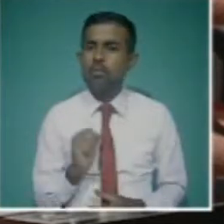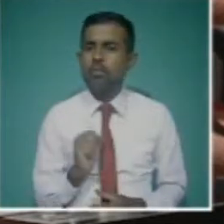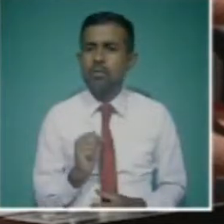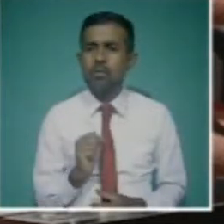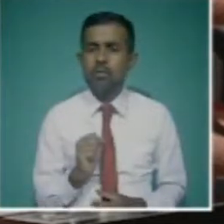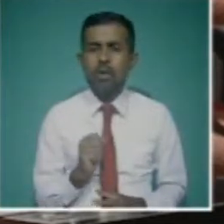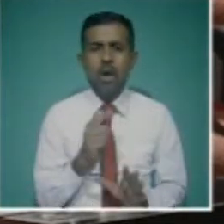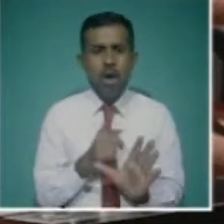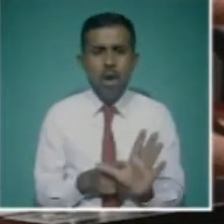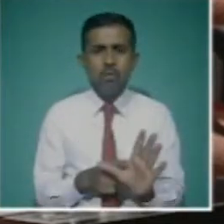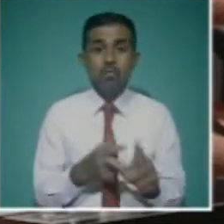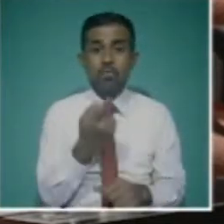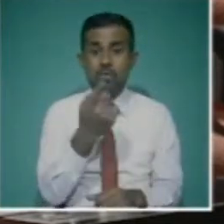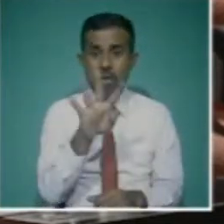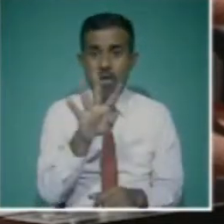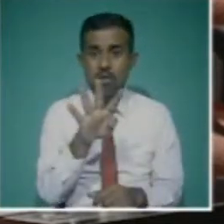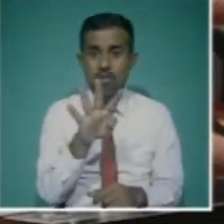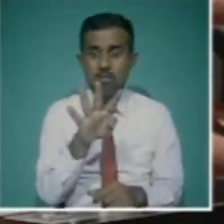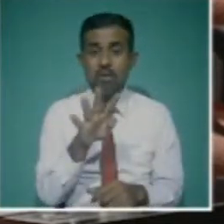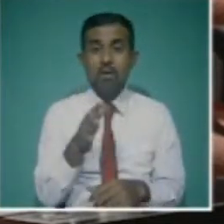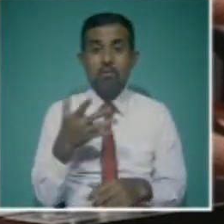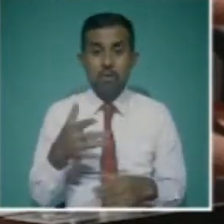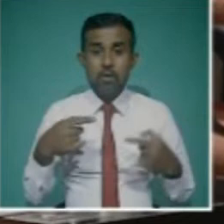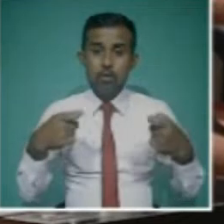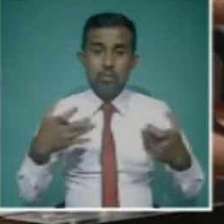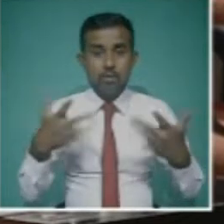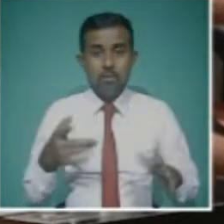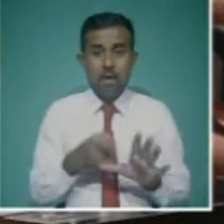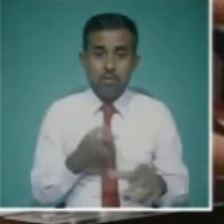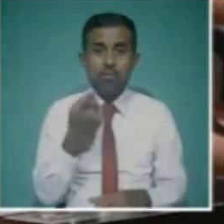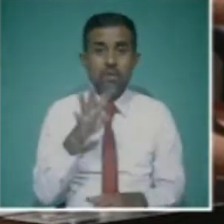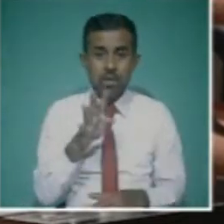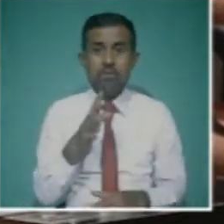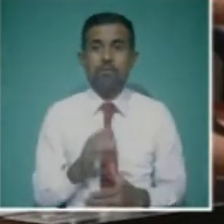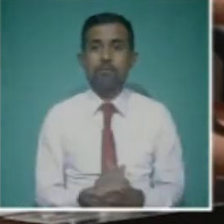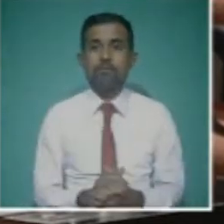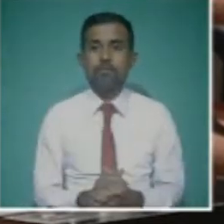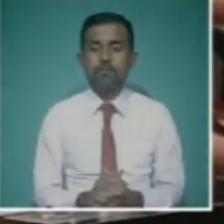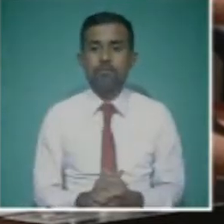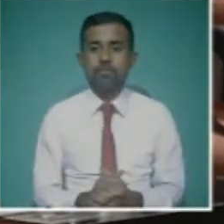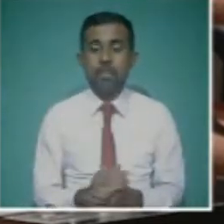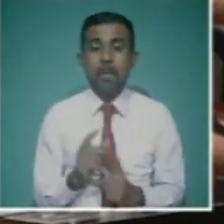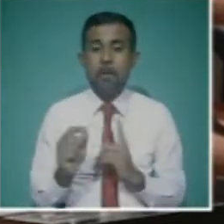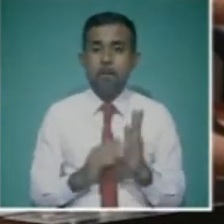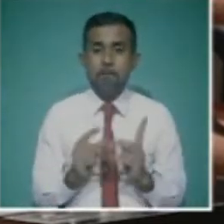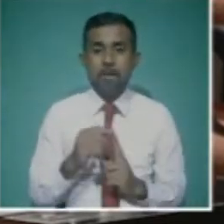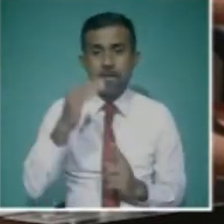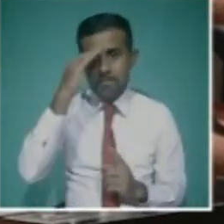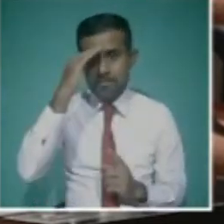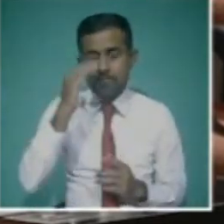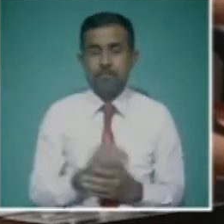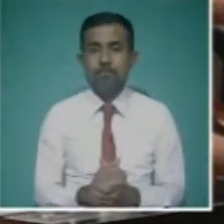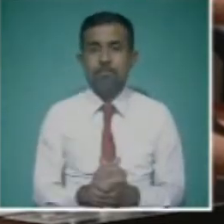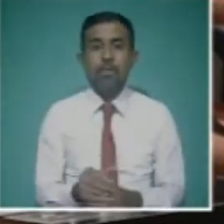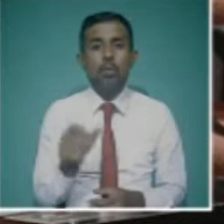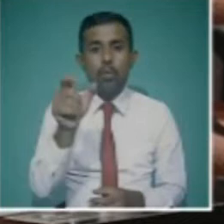years since the war came to an end. And Honorable Presiding Member, if you ask the people of the